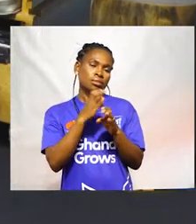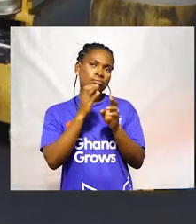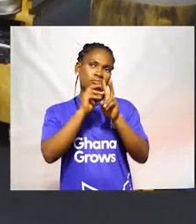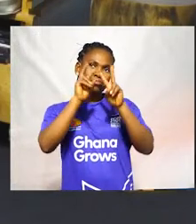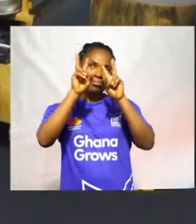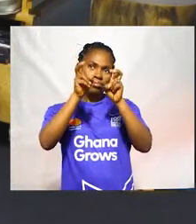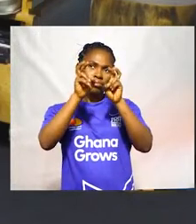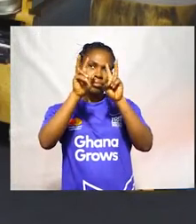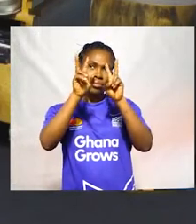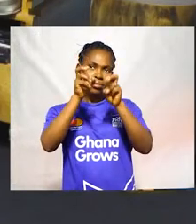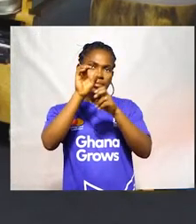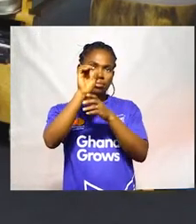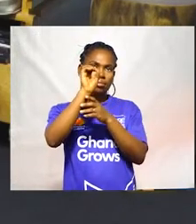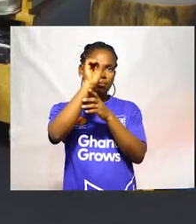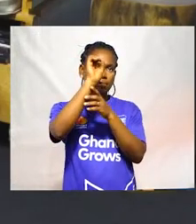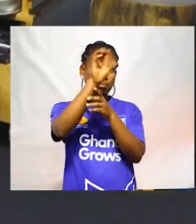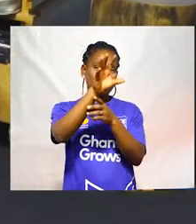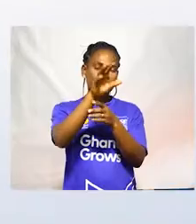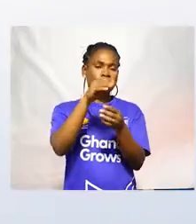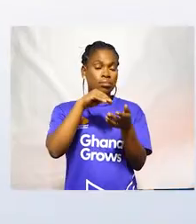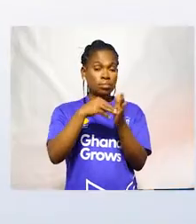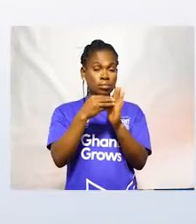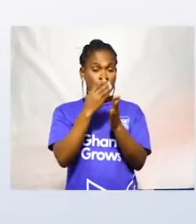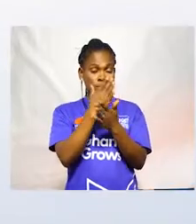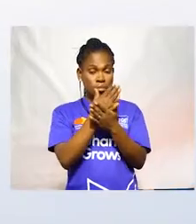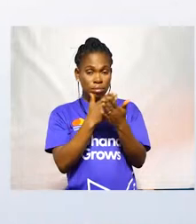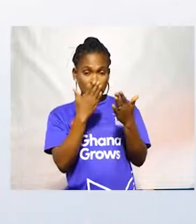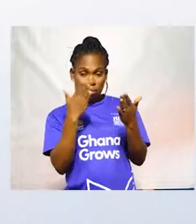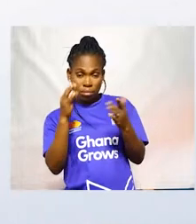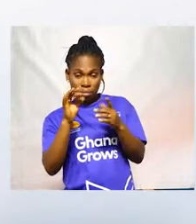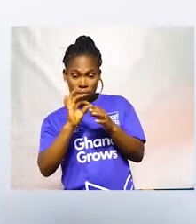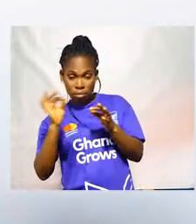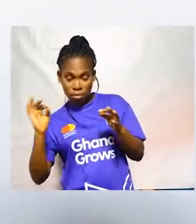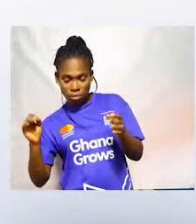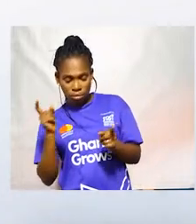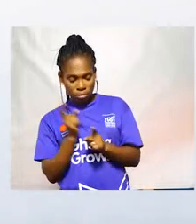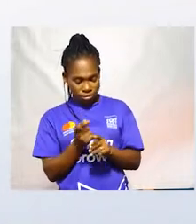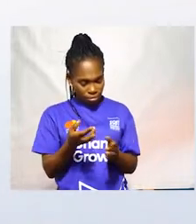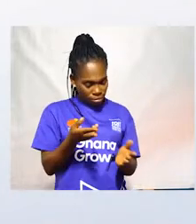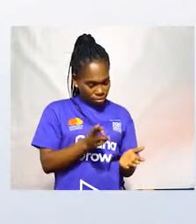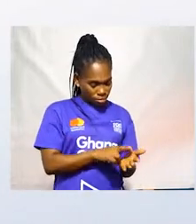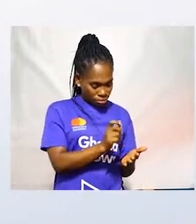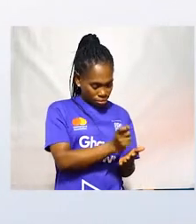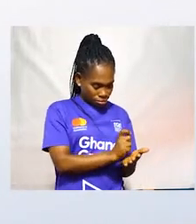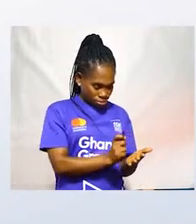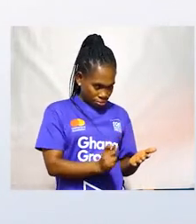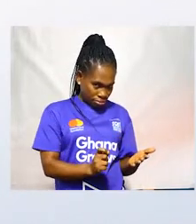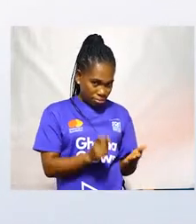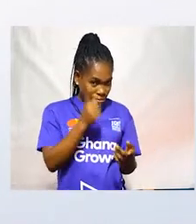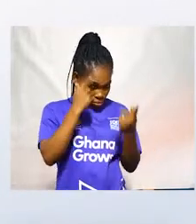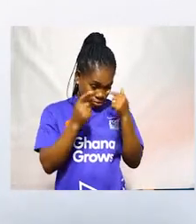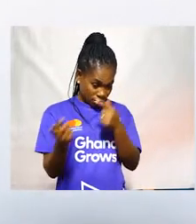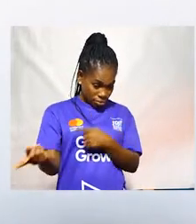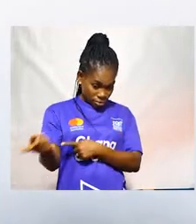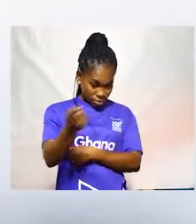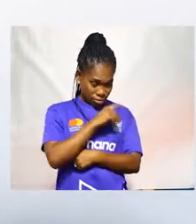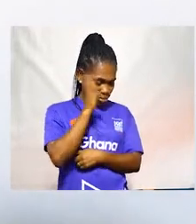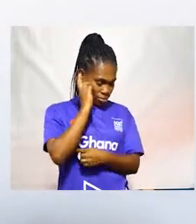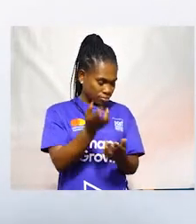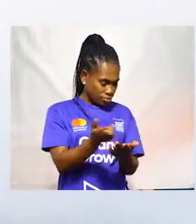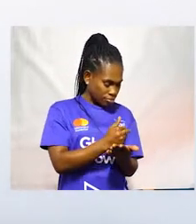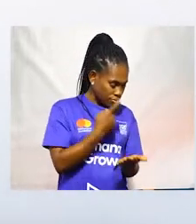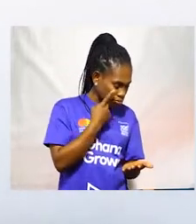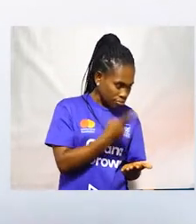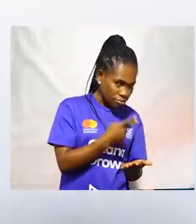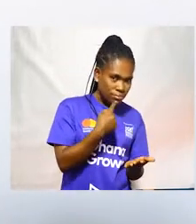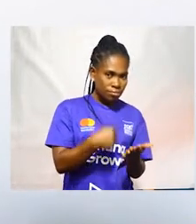So if you say something that's striking, I'll just write it down. Because one day I may refer to it to help me. And so that was